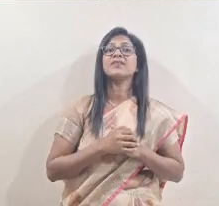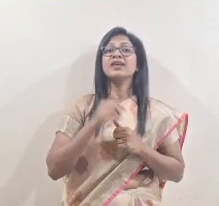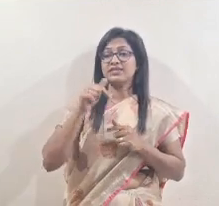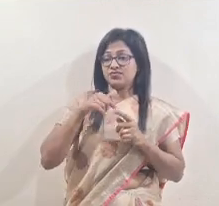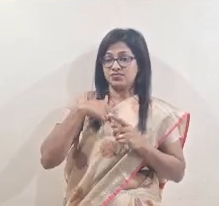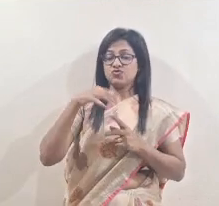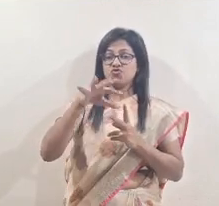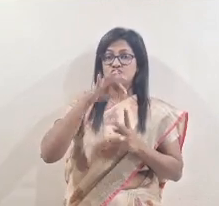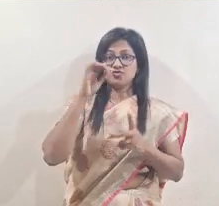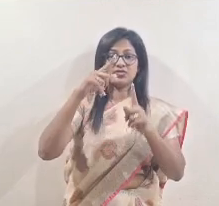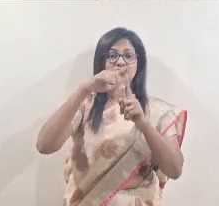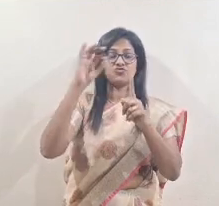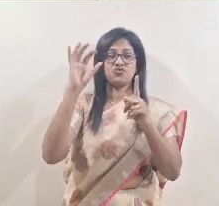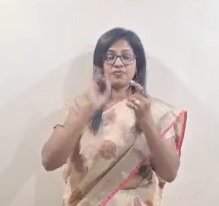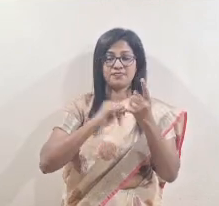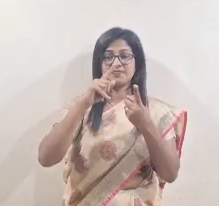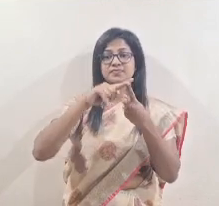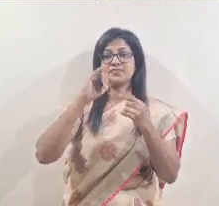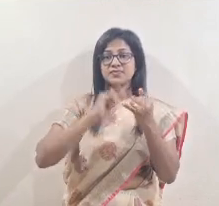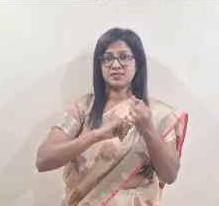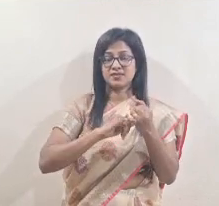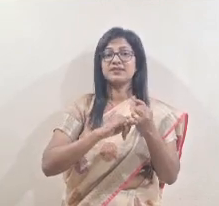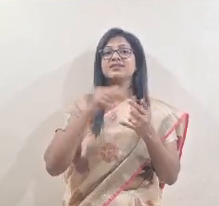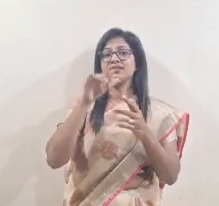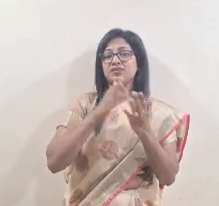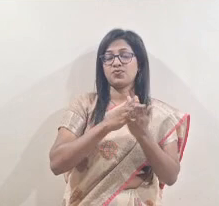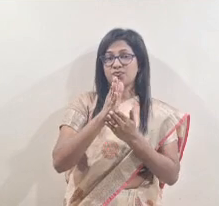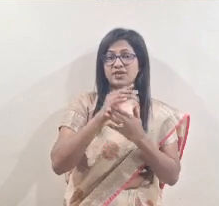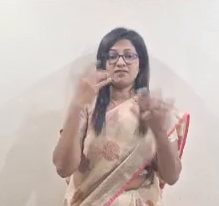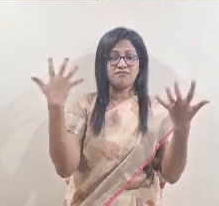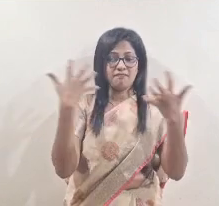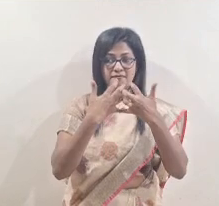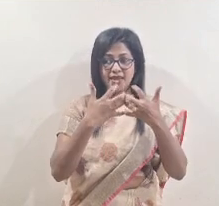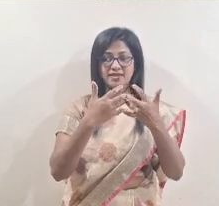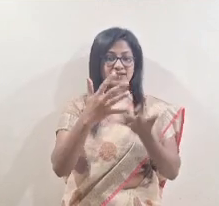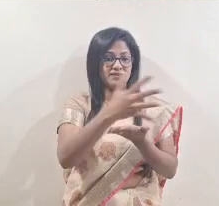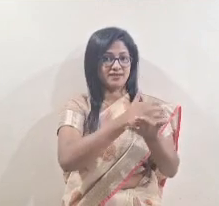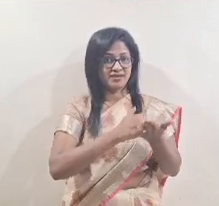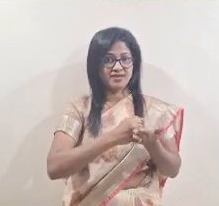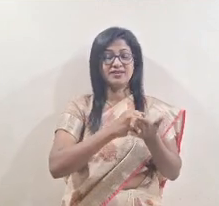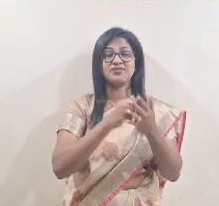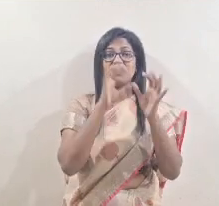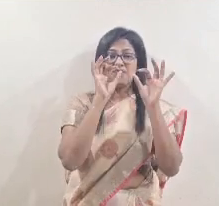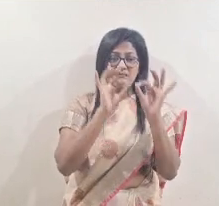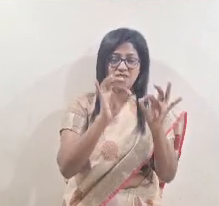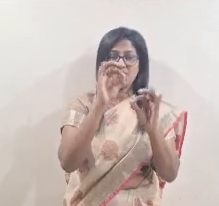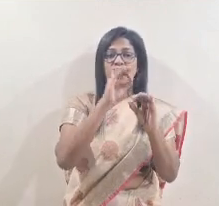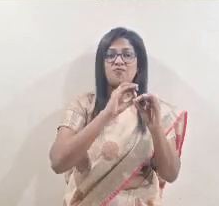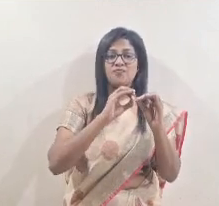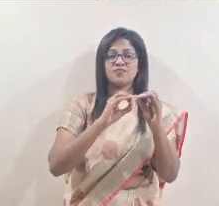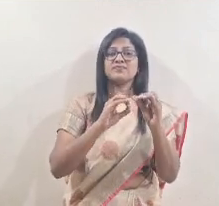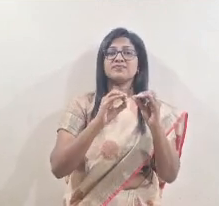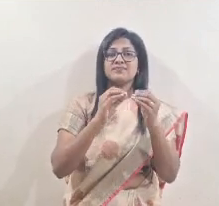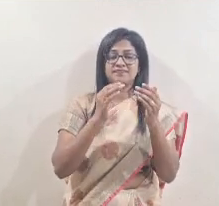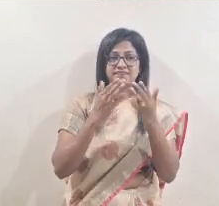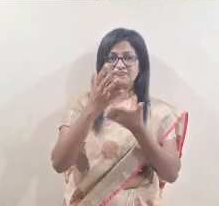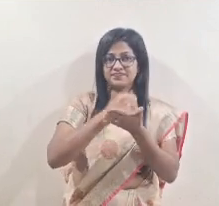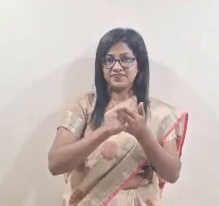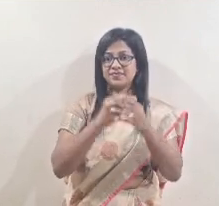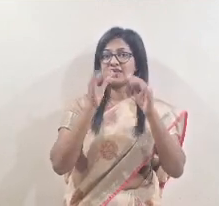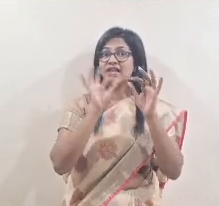I have chosen TOPSIS as a method because this is the method which is suitable for collecting ordinal data for Likert